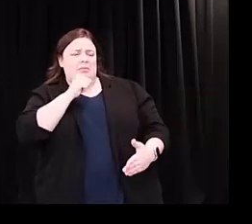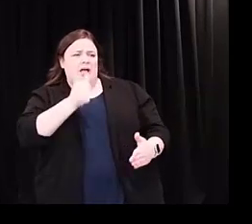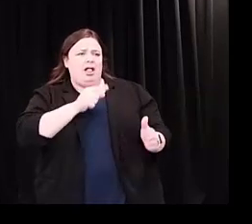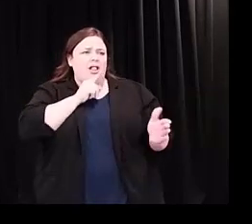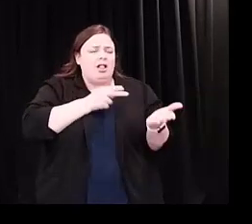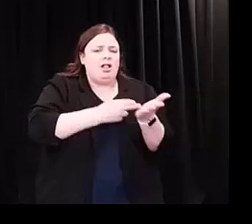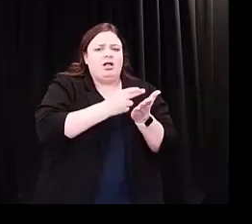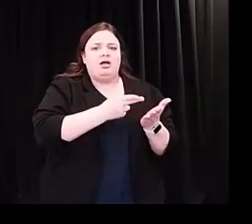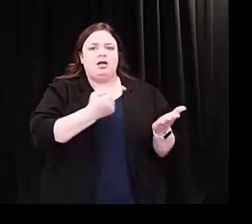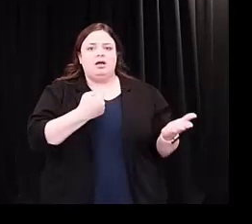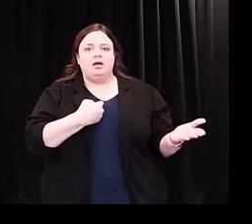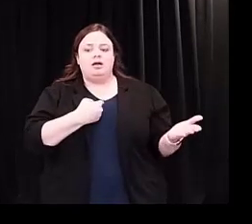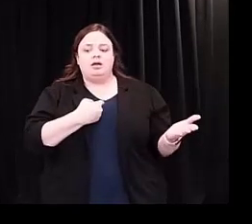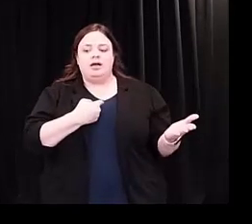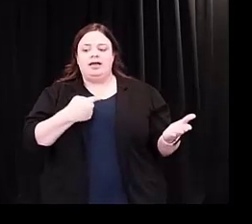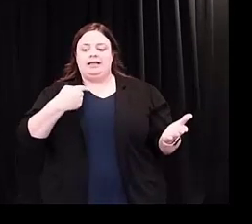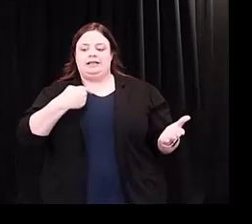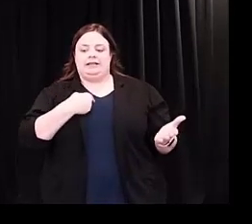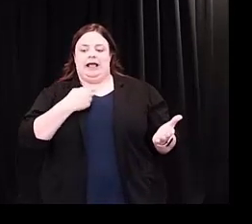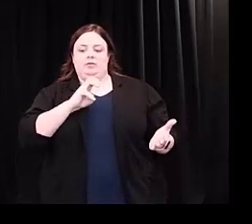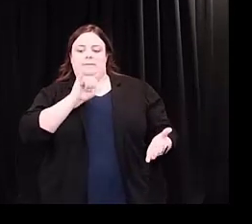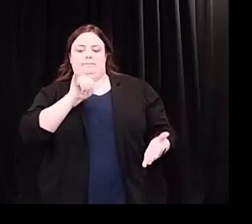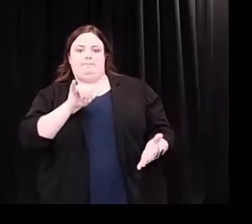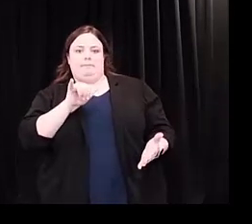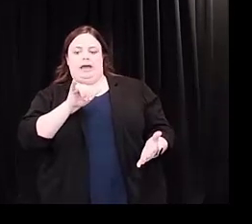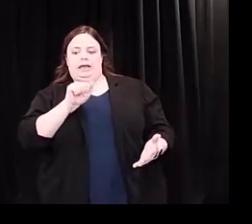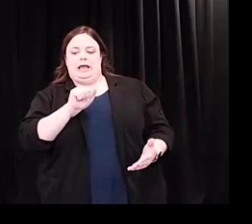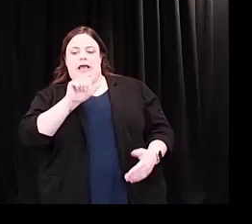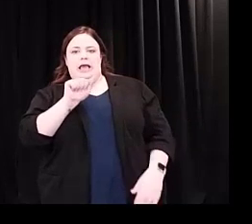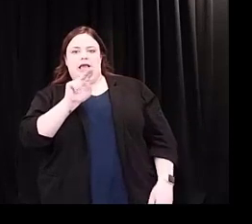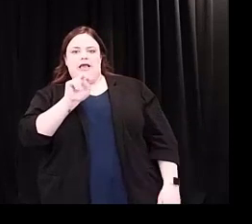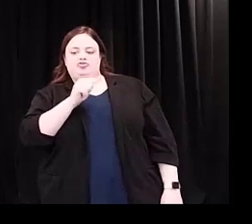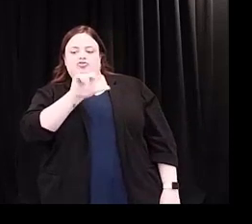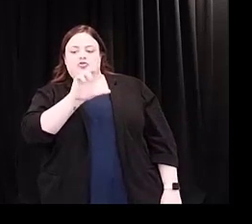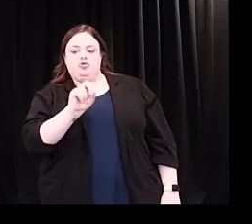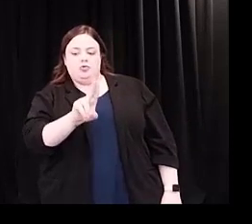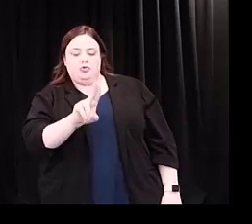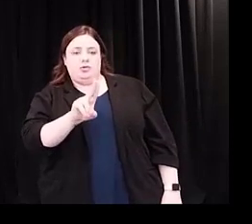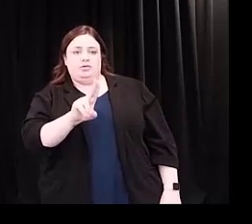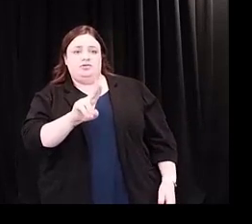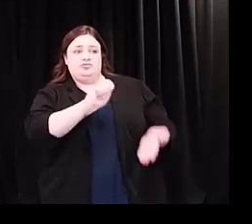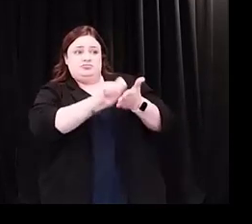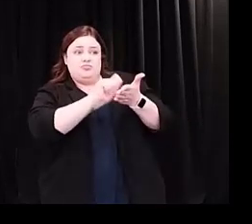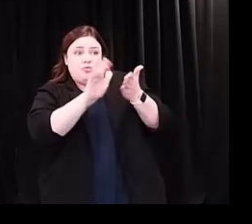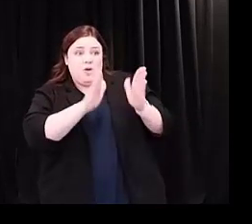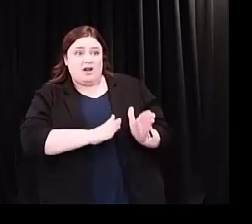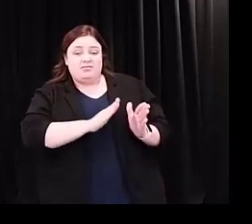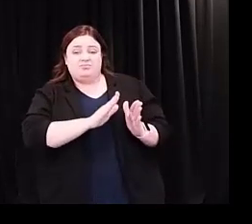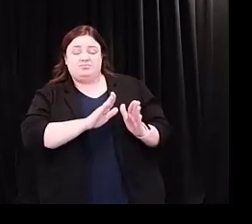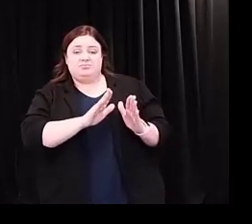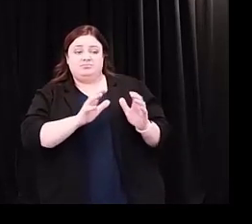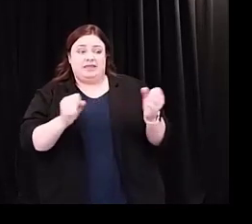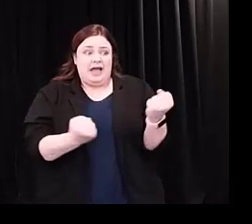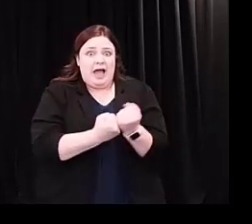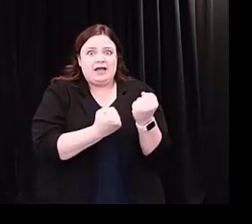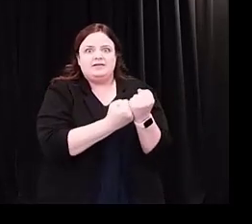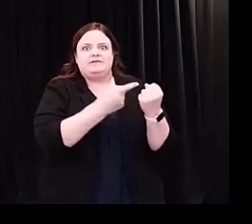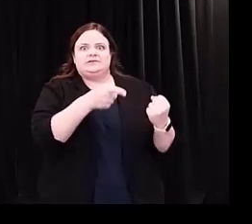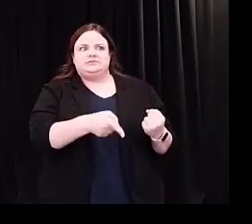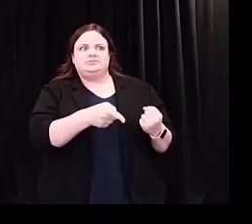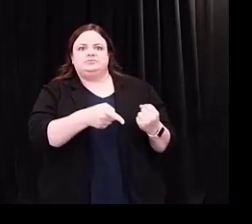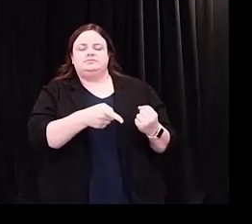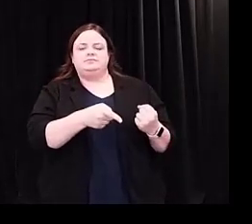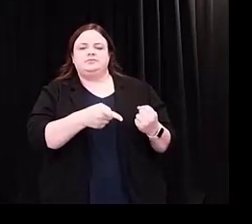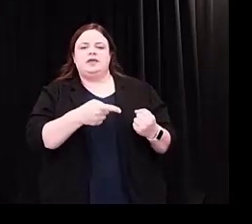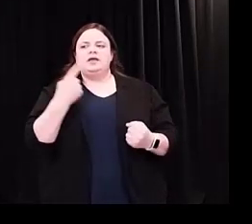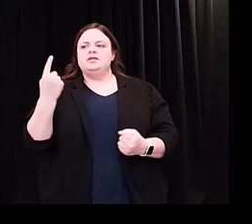Angelou, American poet, civil rights activist. To me, when it seems like somebody who